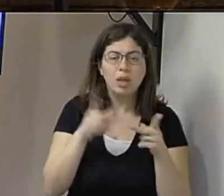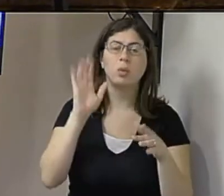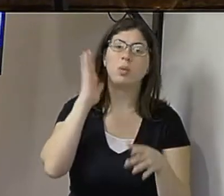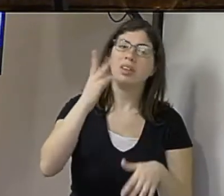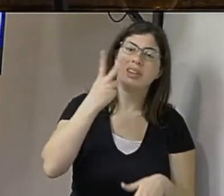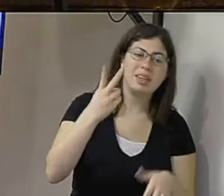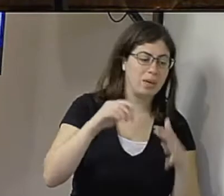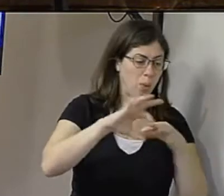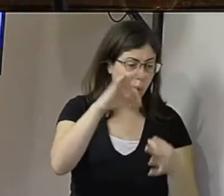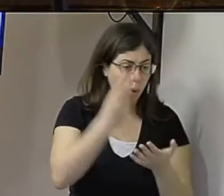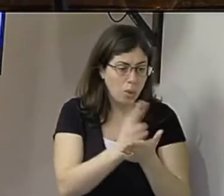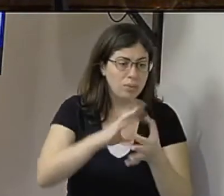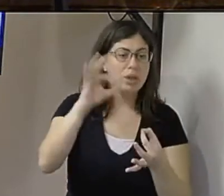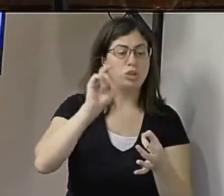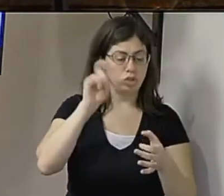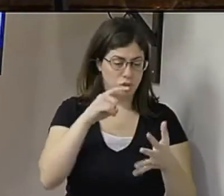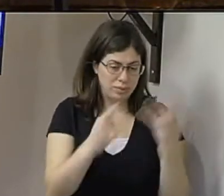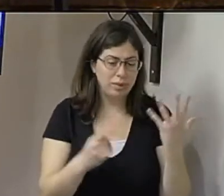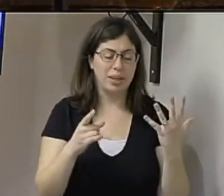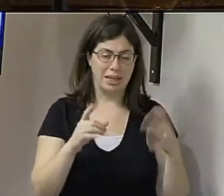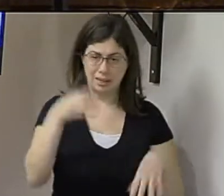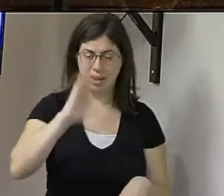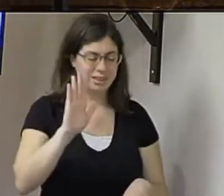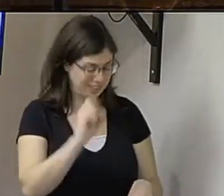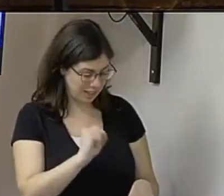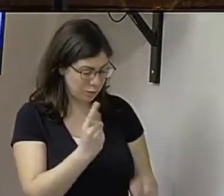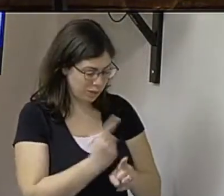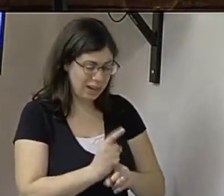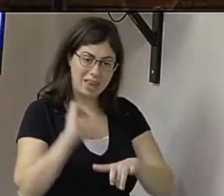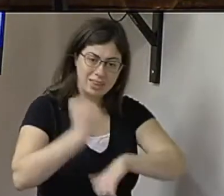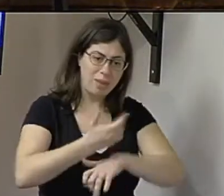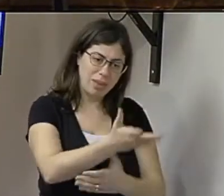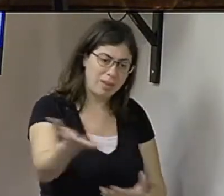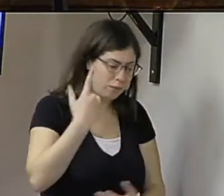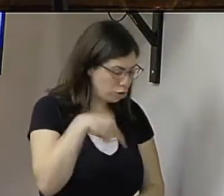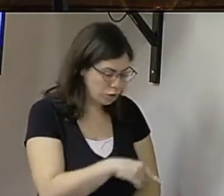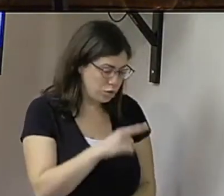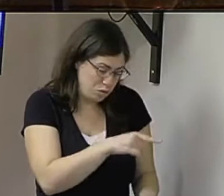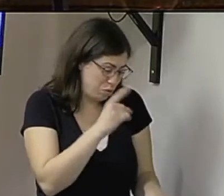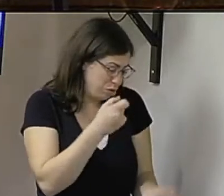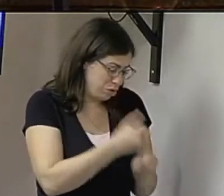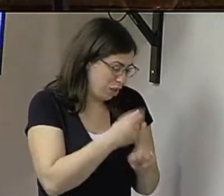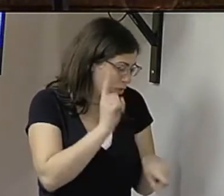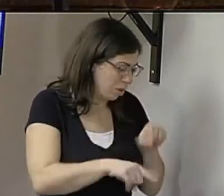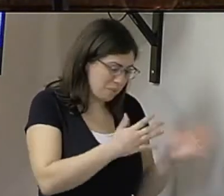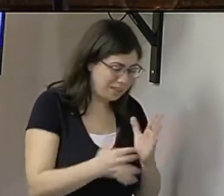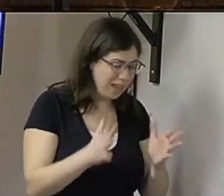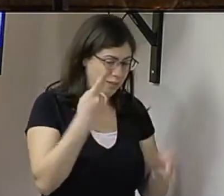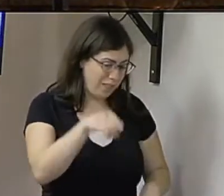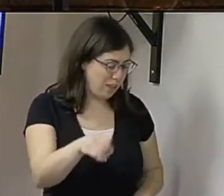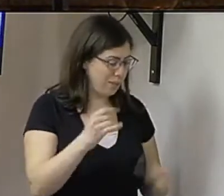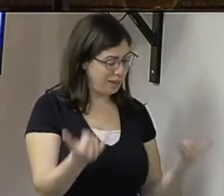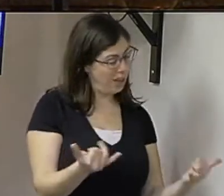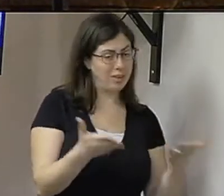the Holy Spirit, hey, this should be done. And the Lord says, yep, you're right. Look how I set this whole thing up for you, and you couldn't have done that. You couldn't have strategized and planned, but now